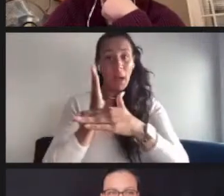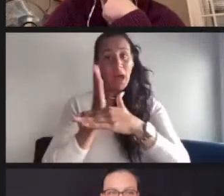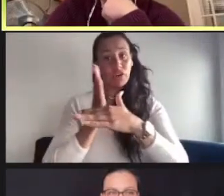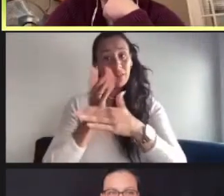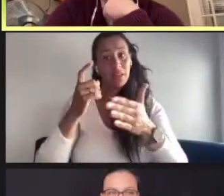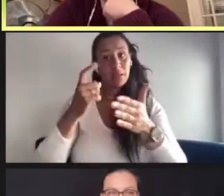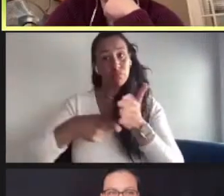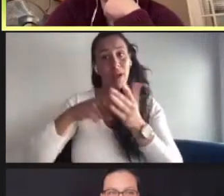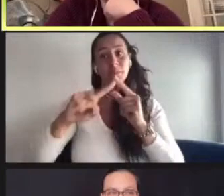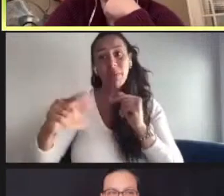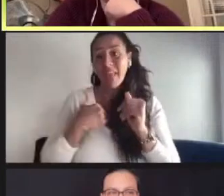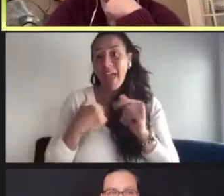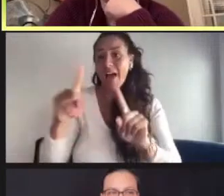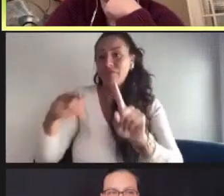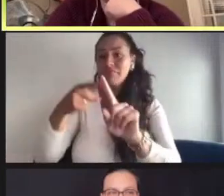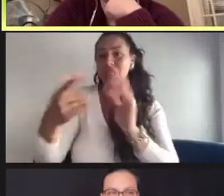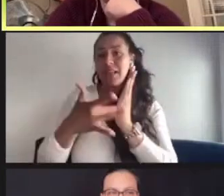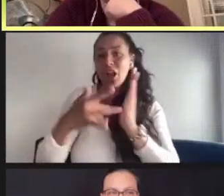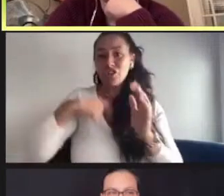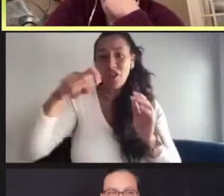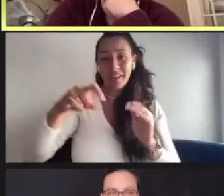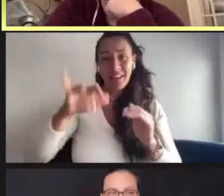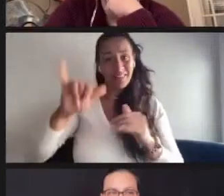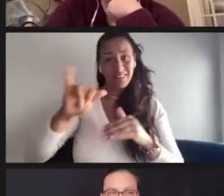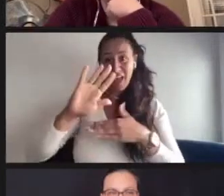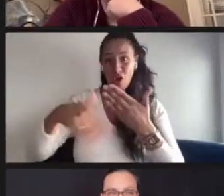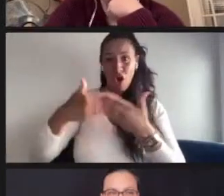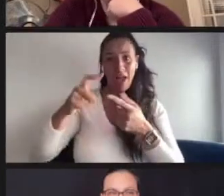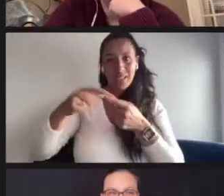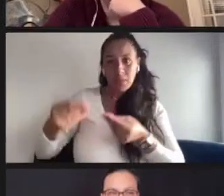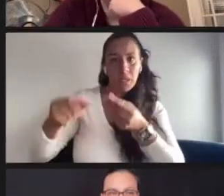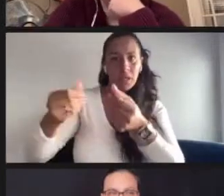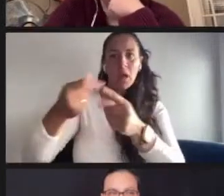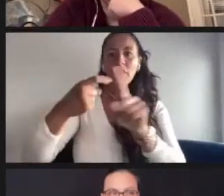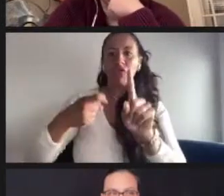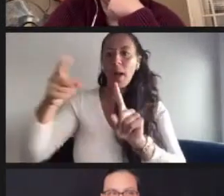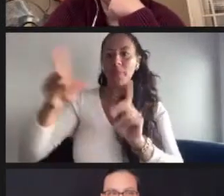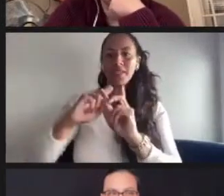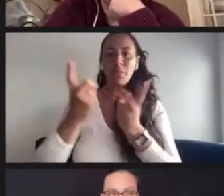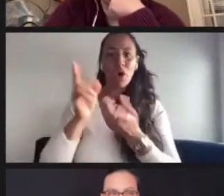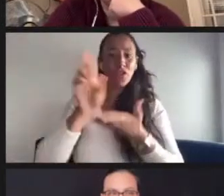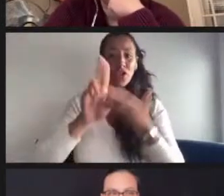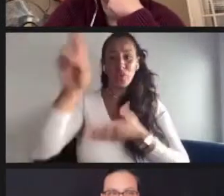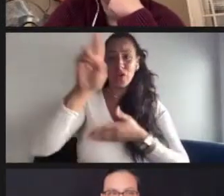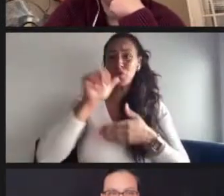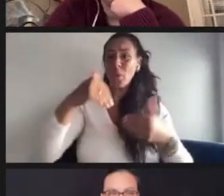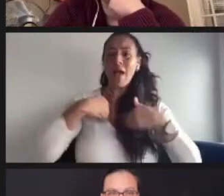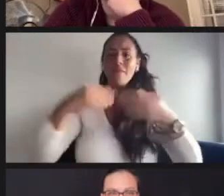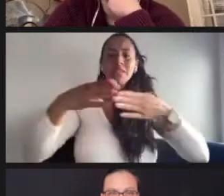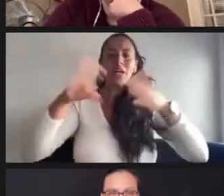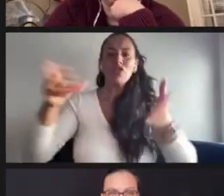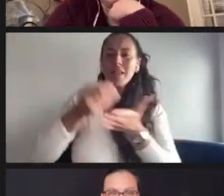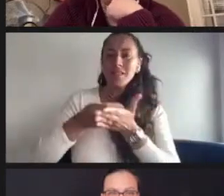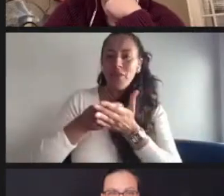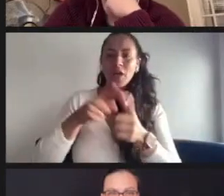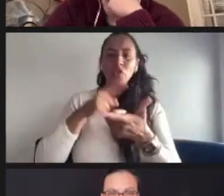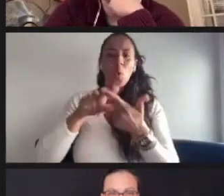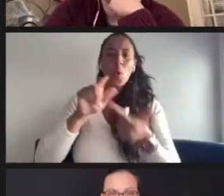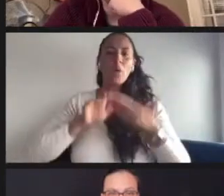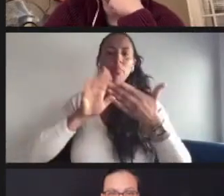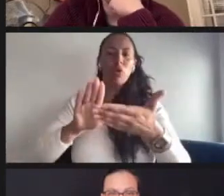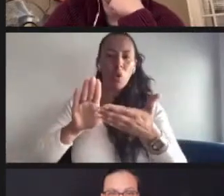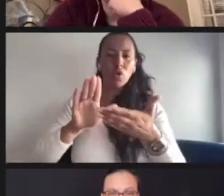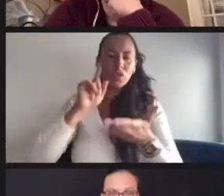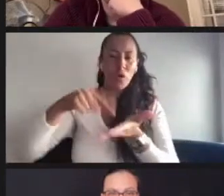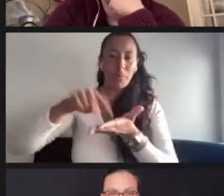need. That all has to come out of the department. The university has no centralized fund or no centralized approach for paying